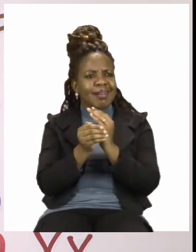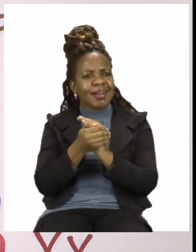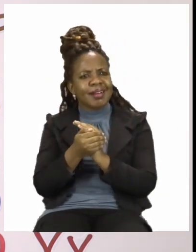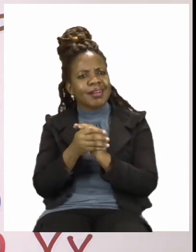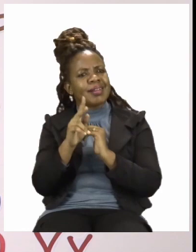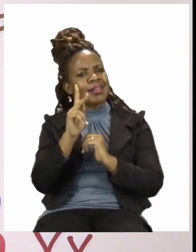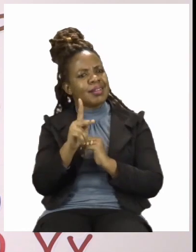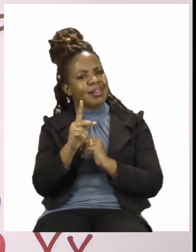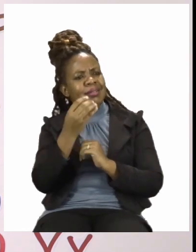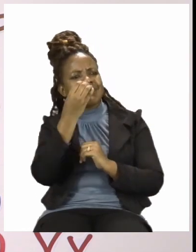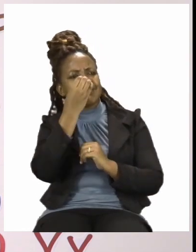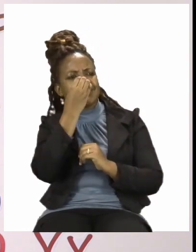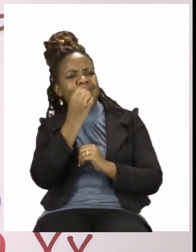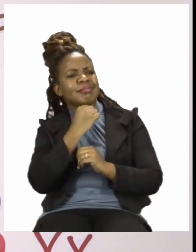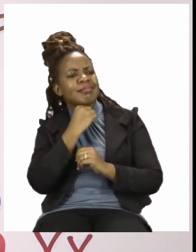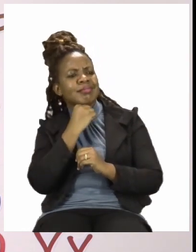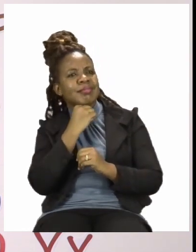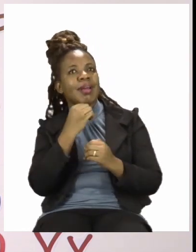Zoshi?